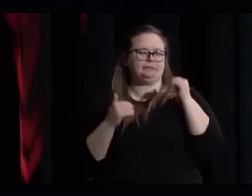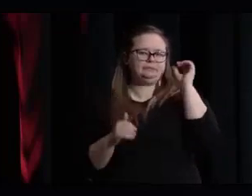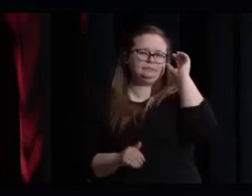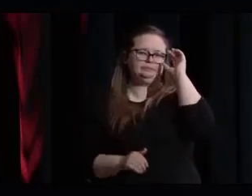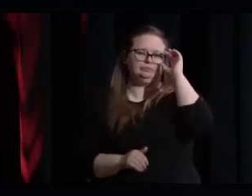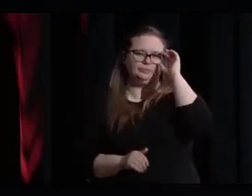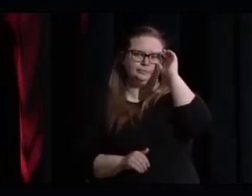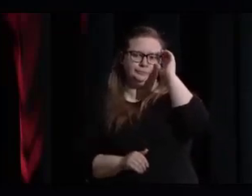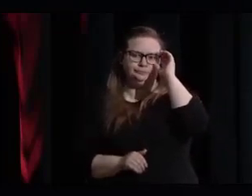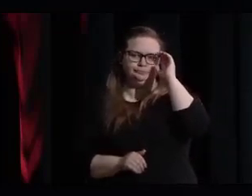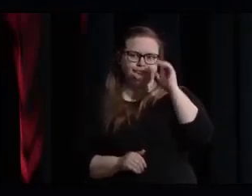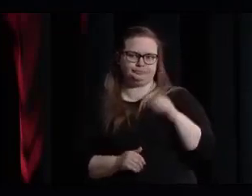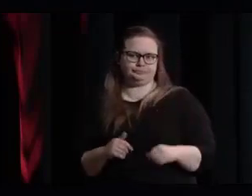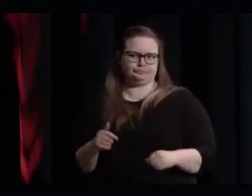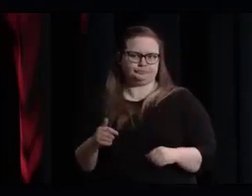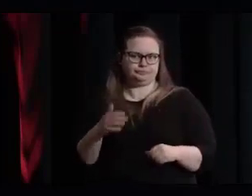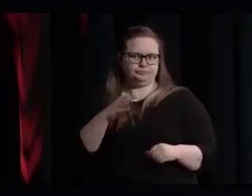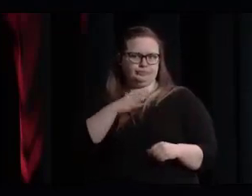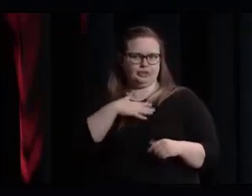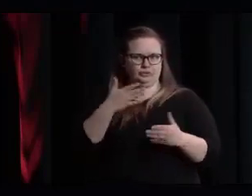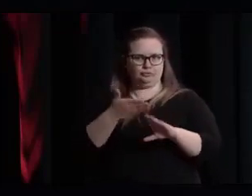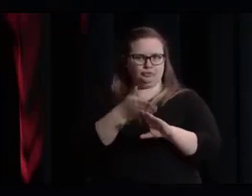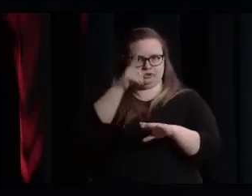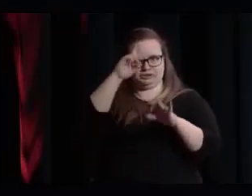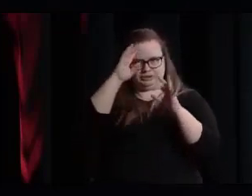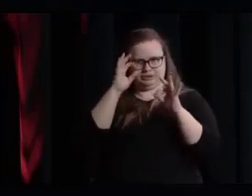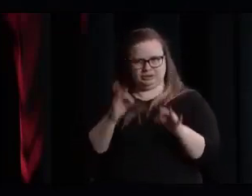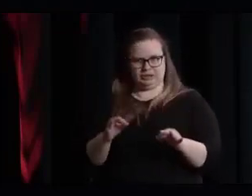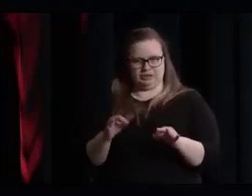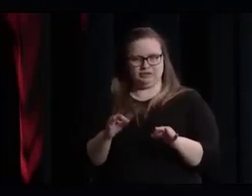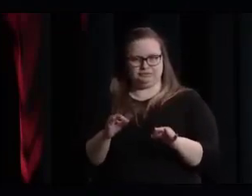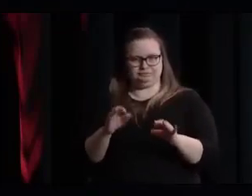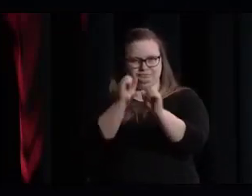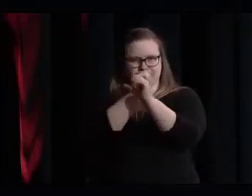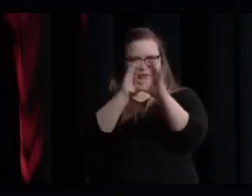this preconceived notion of who people are.